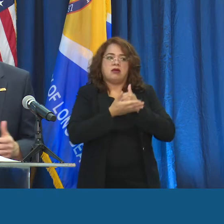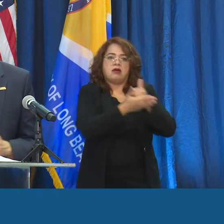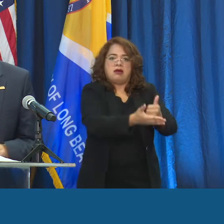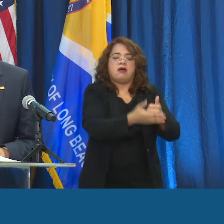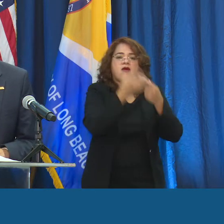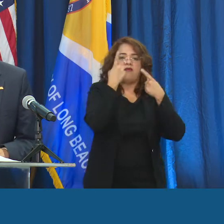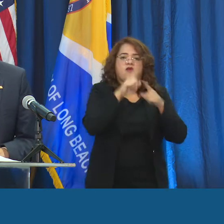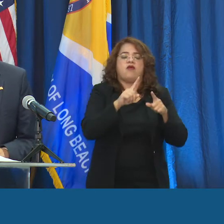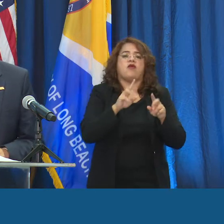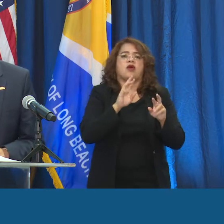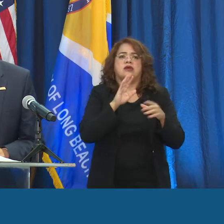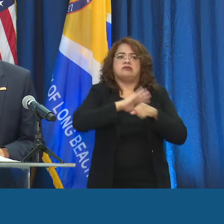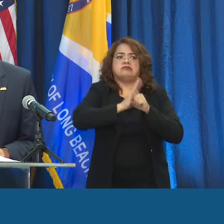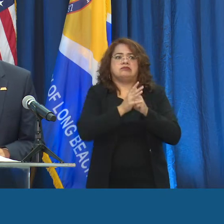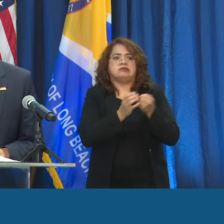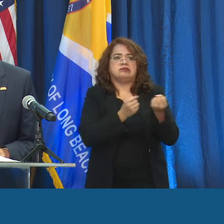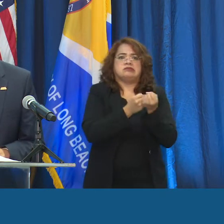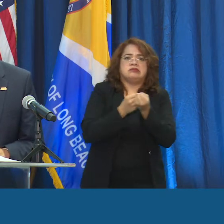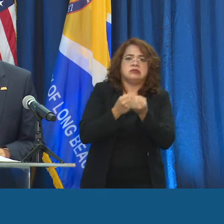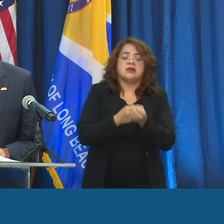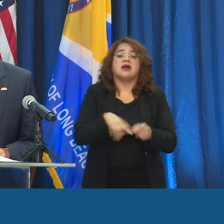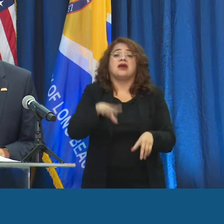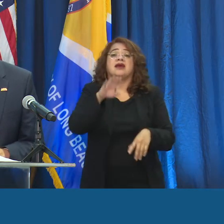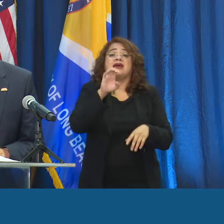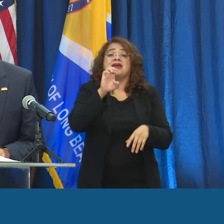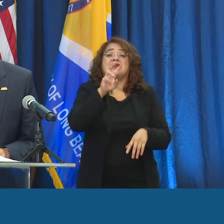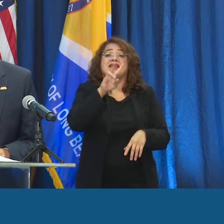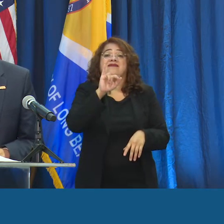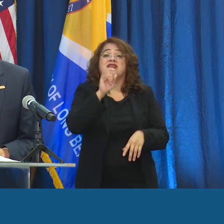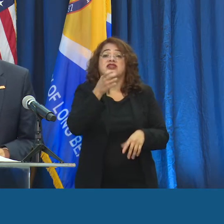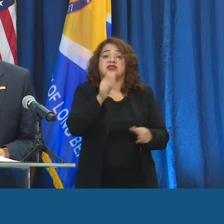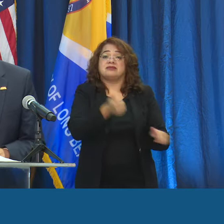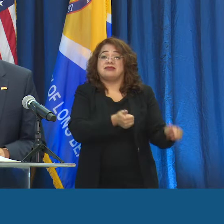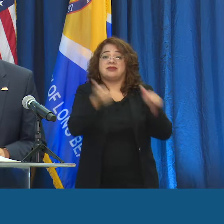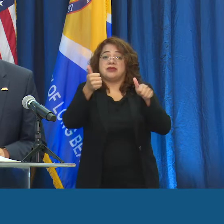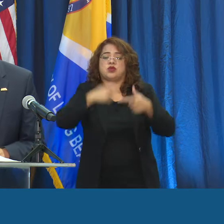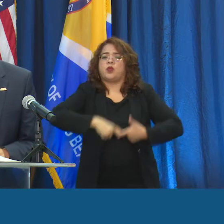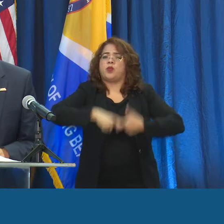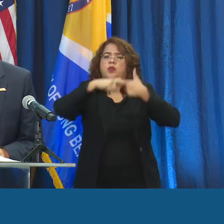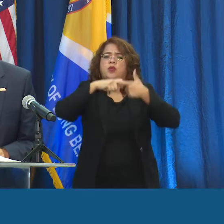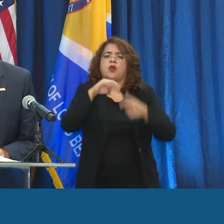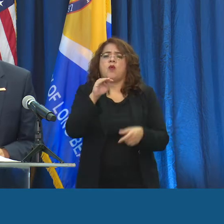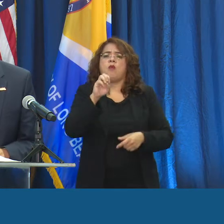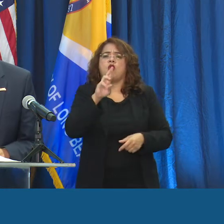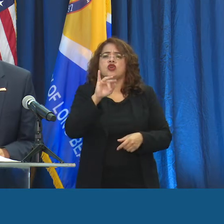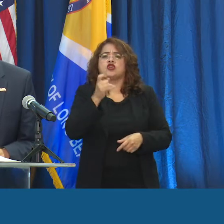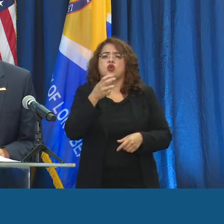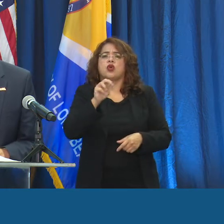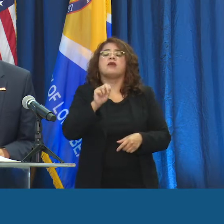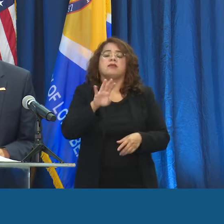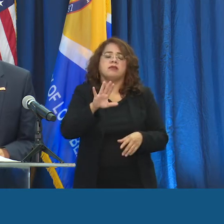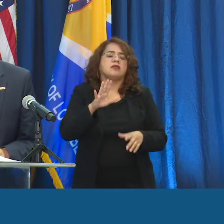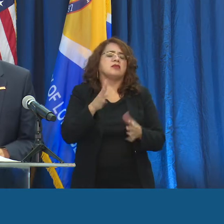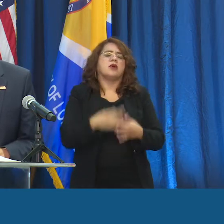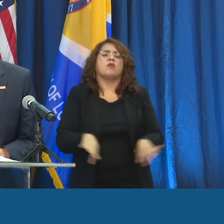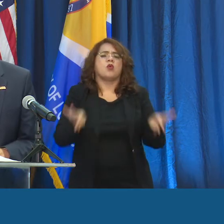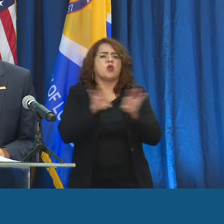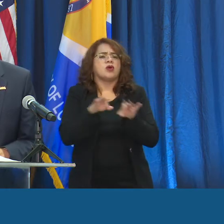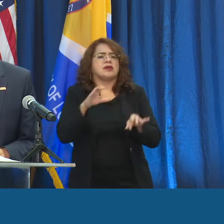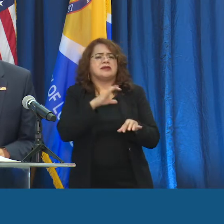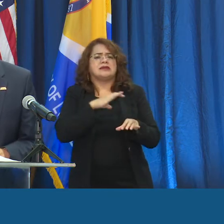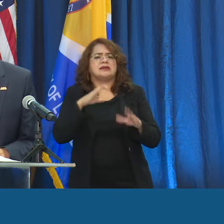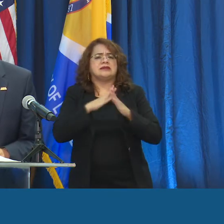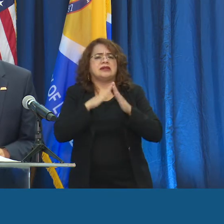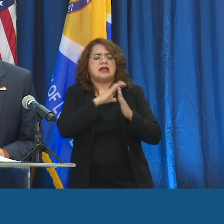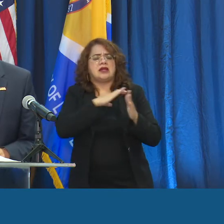ever eviction moratorium, which was a significant deal at the City Council. We have